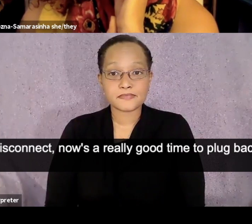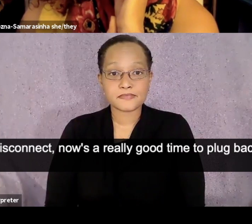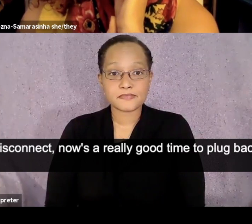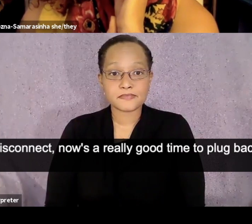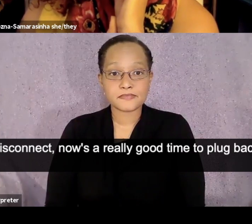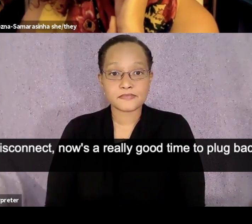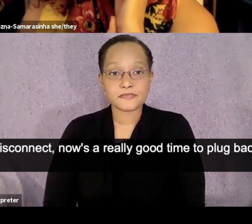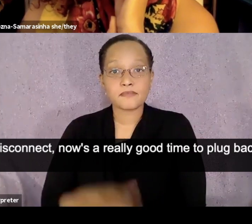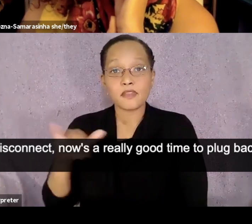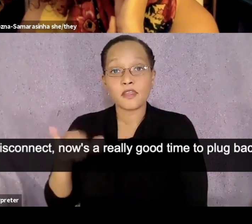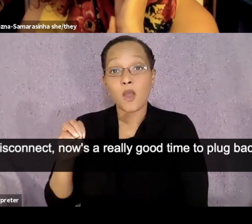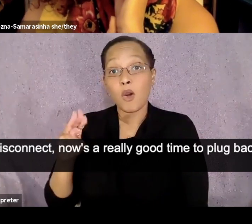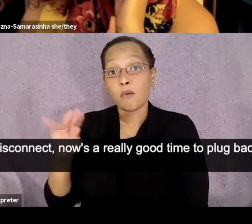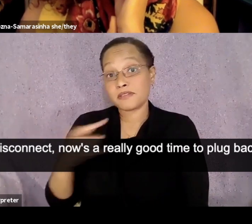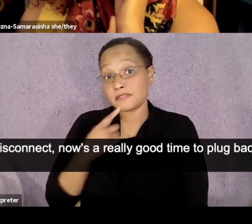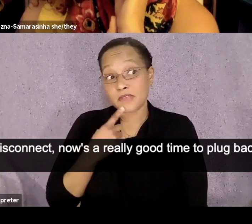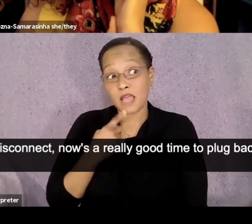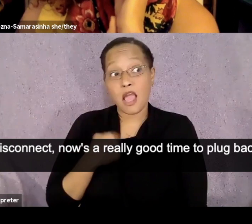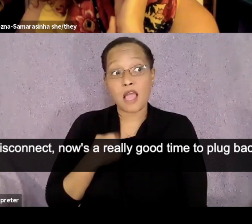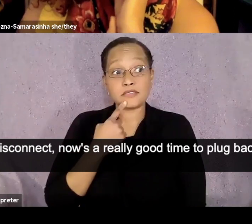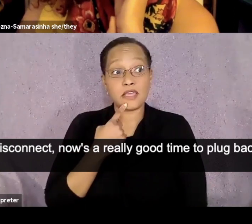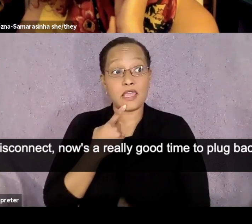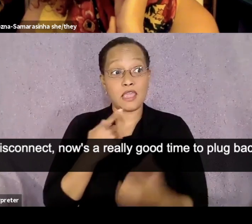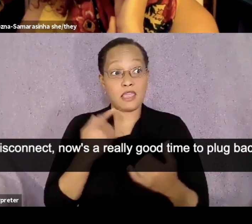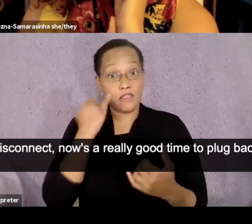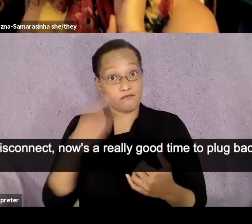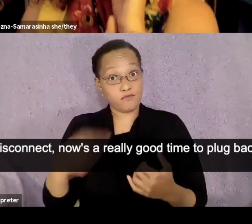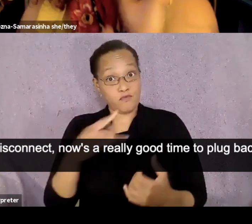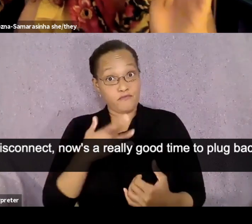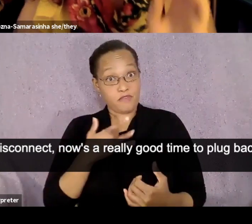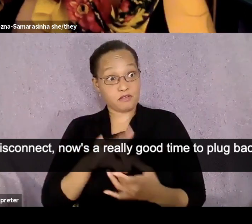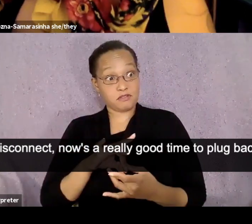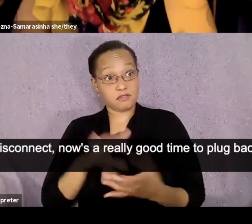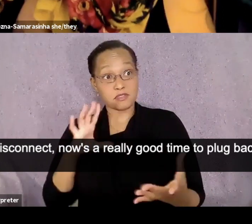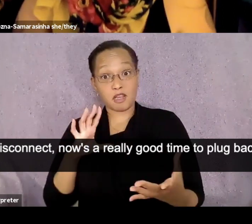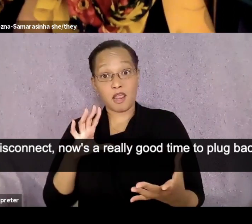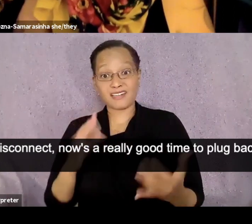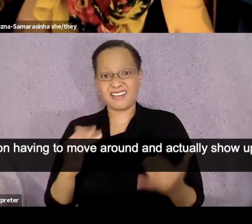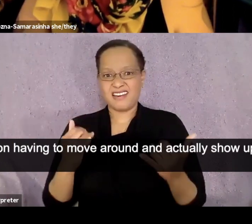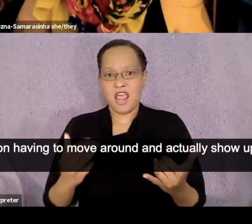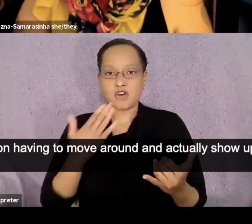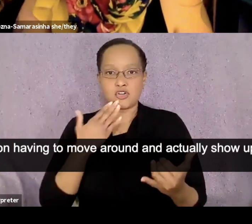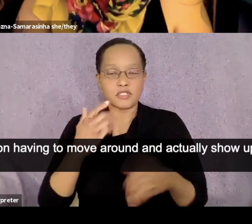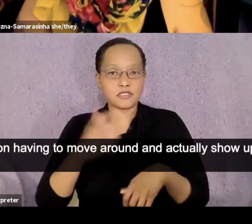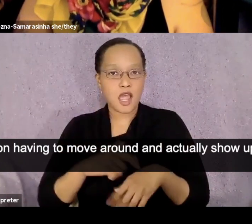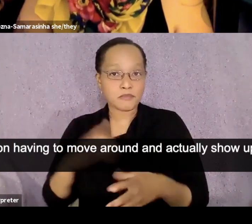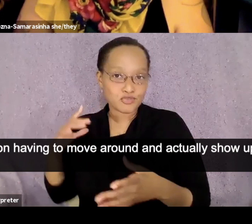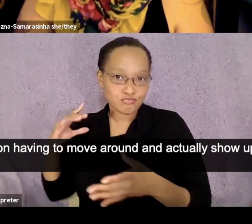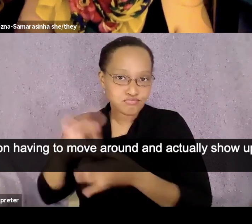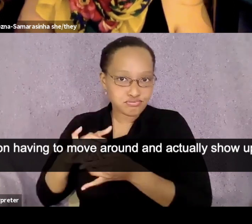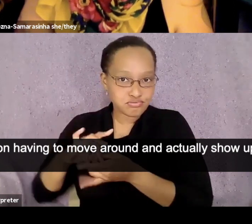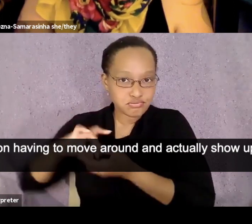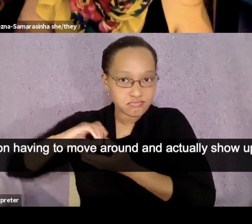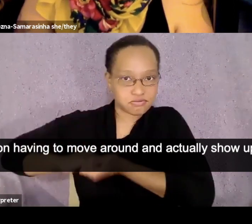I mean, I would say now is, if you're feeling that disconnect, now is a really good time to plug back in, because there aren't the same